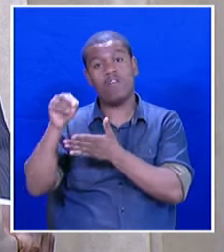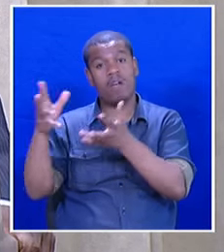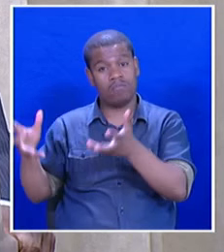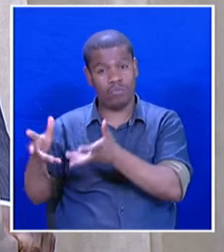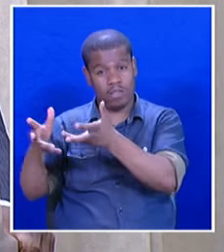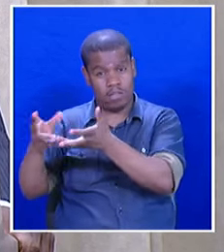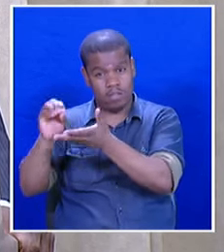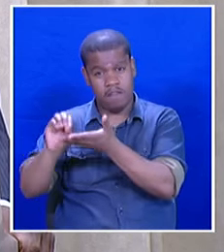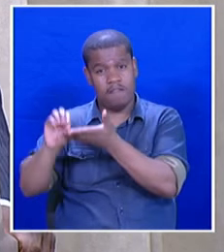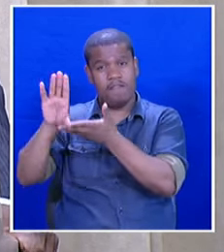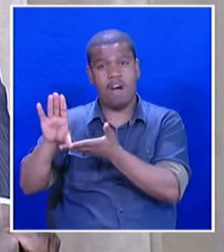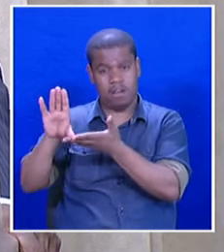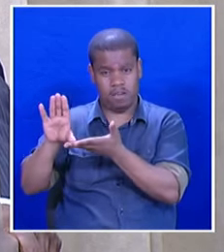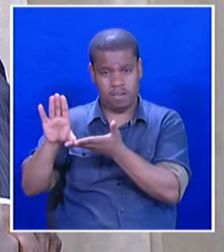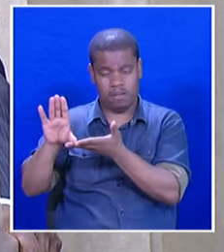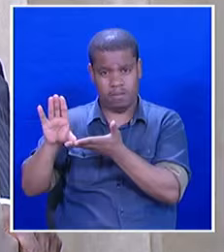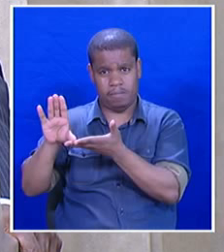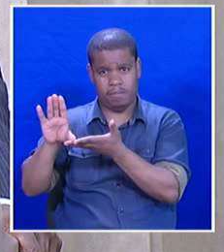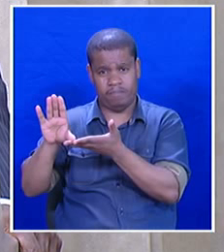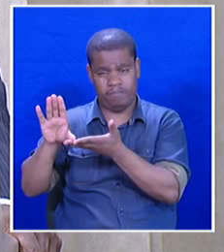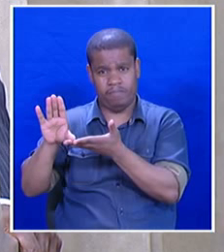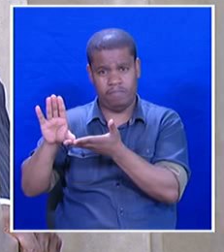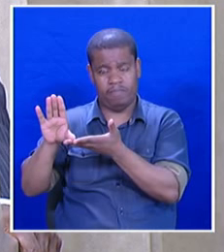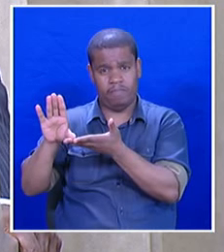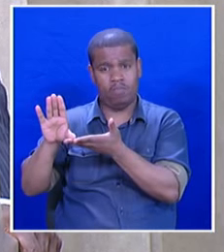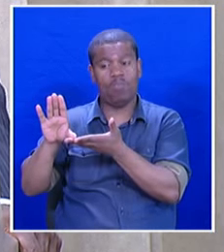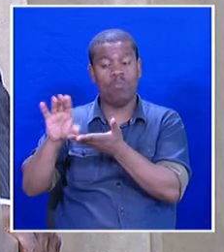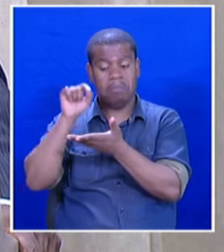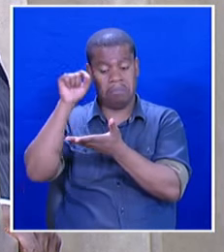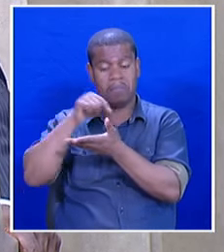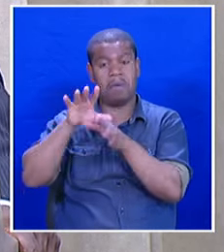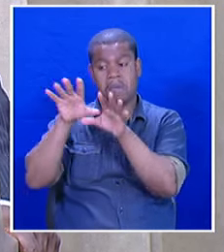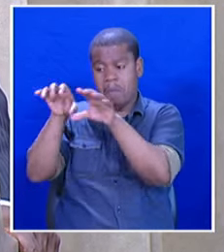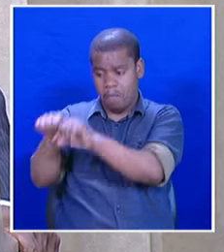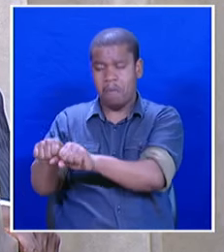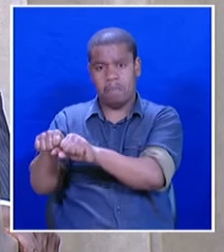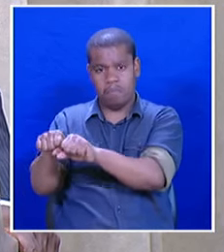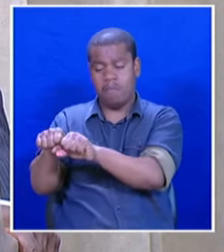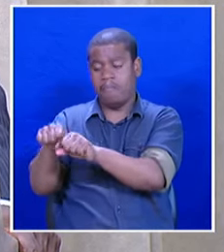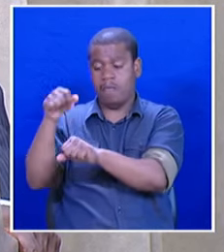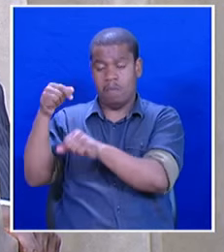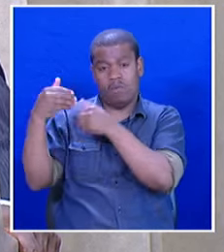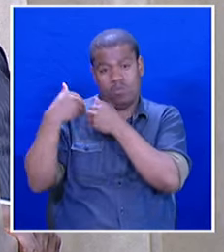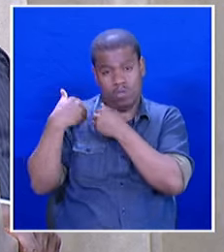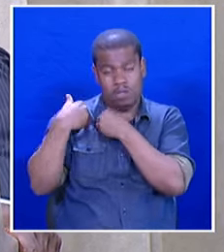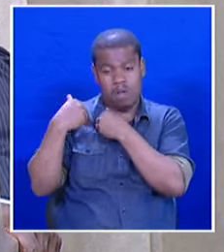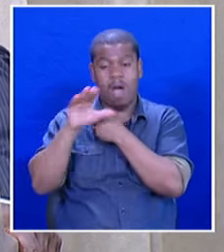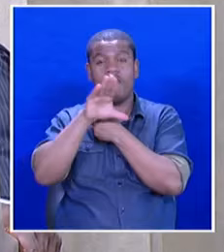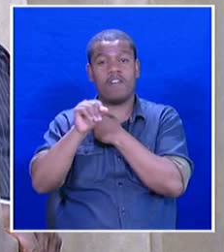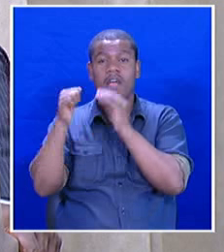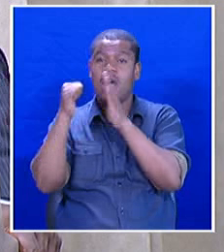where those aspects are to advance the African agenda, promote regional